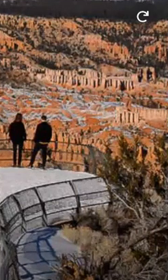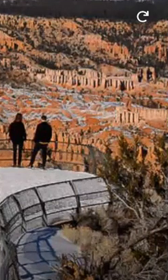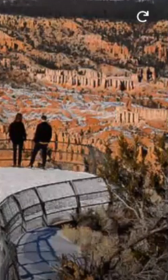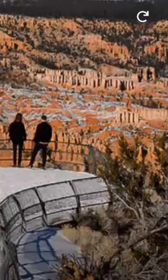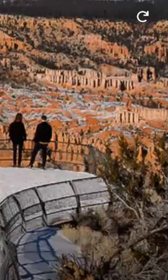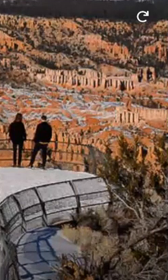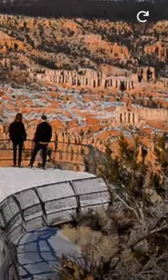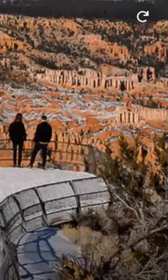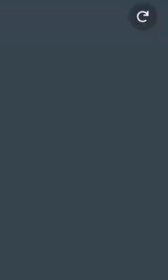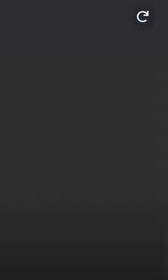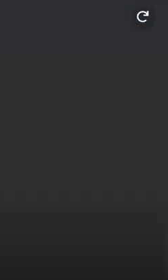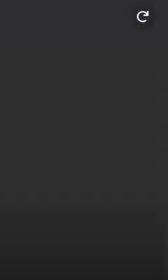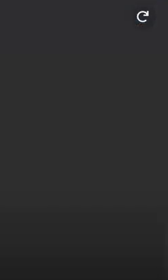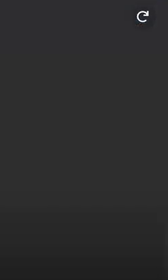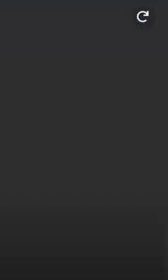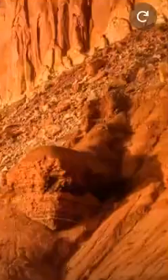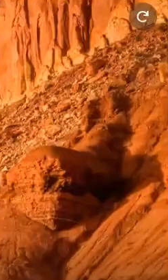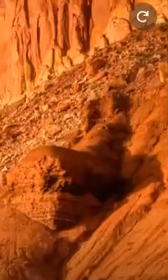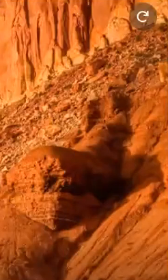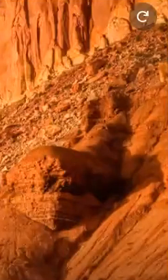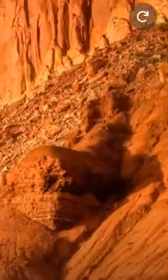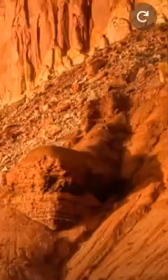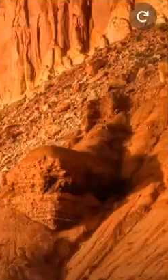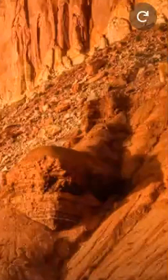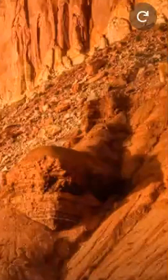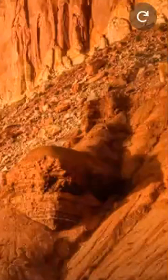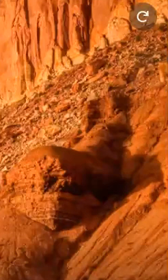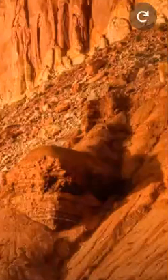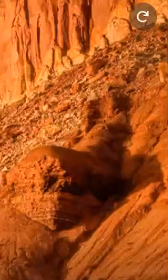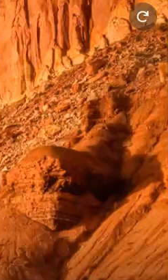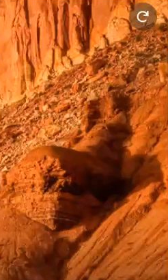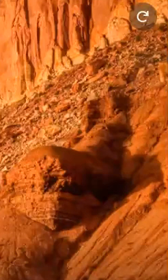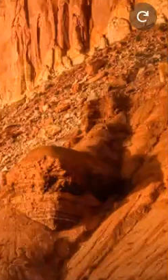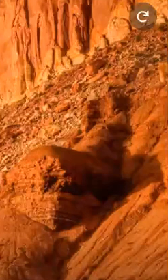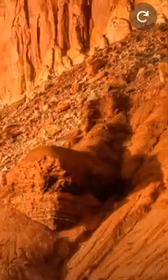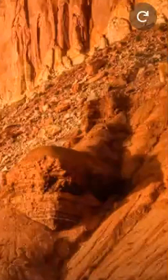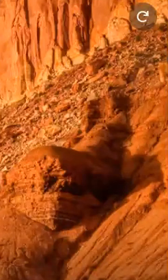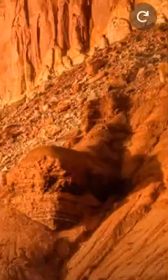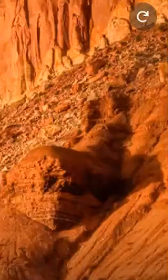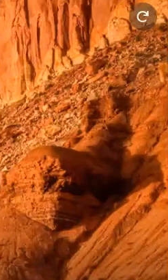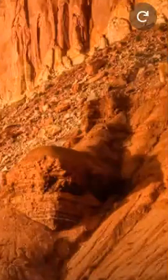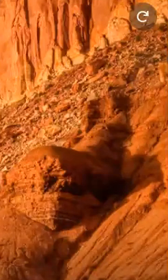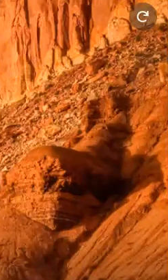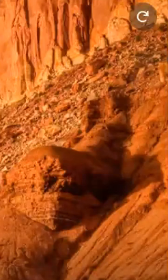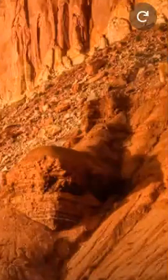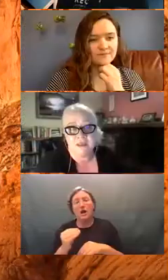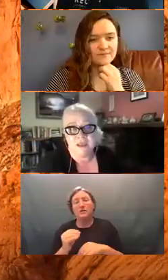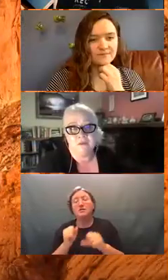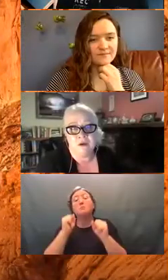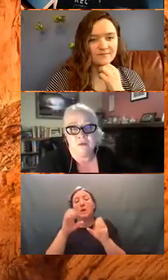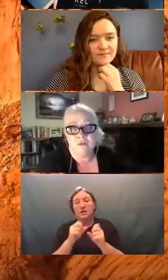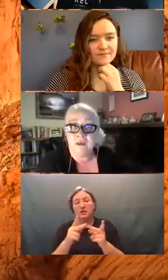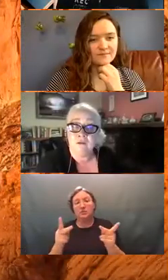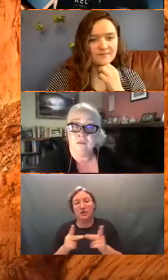to go. The water is really cold, but it is really clear, and it's just an amazing place to go. And